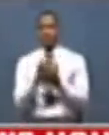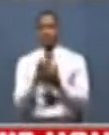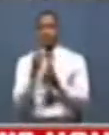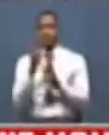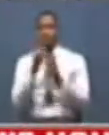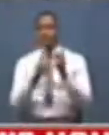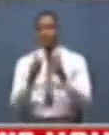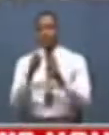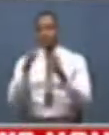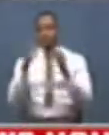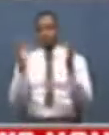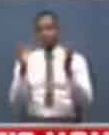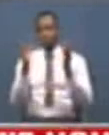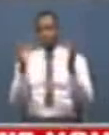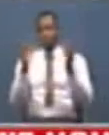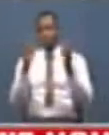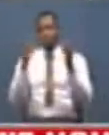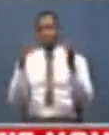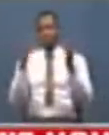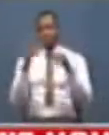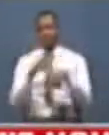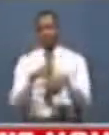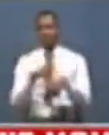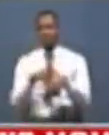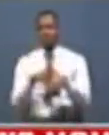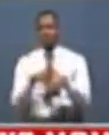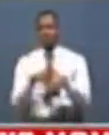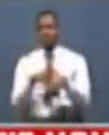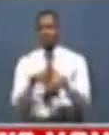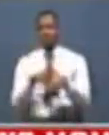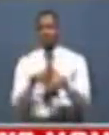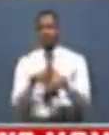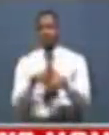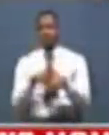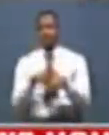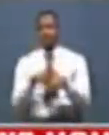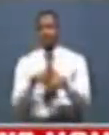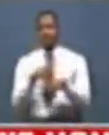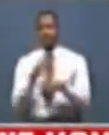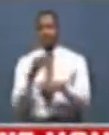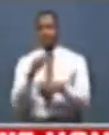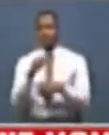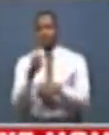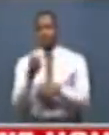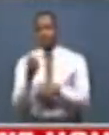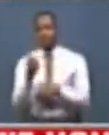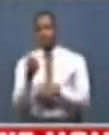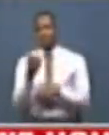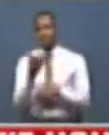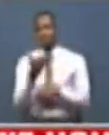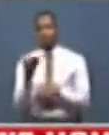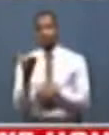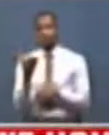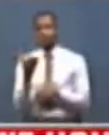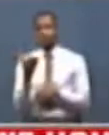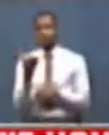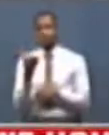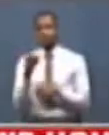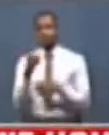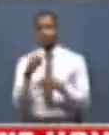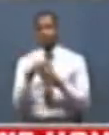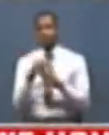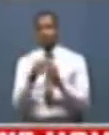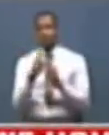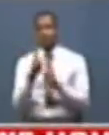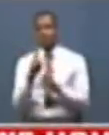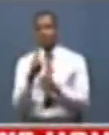people celebrate the festive season devoid of fear of crime and other unruly behavior from anyone.